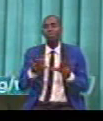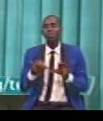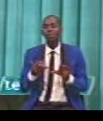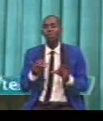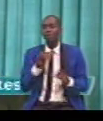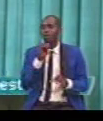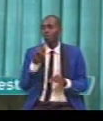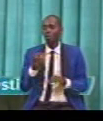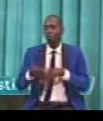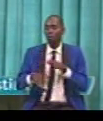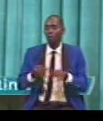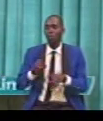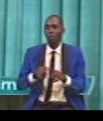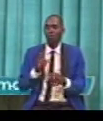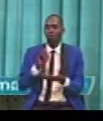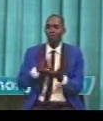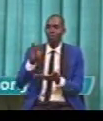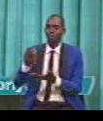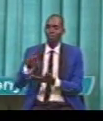the